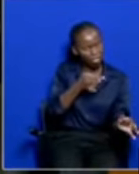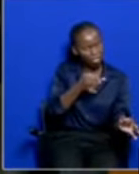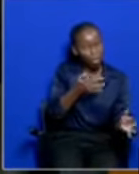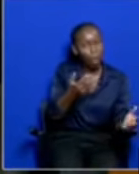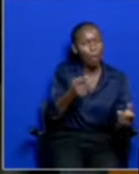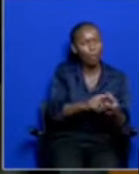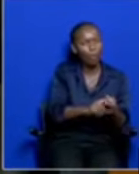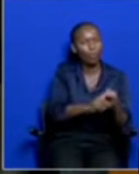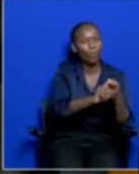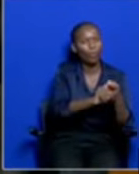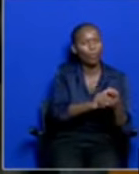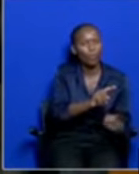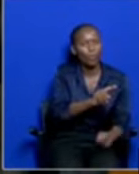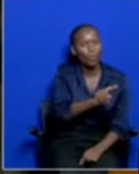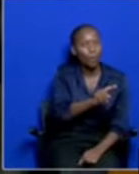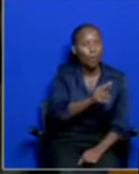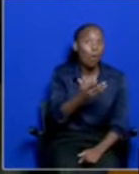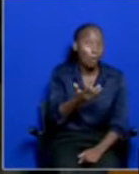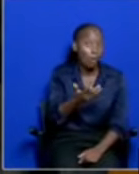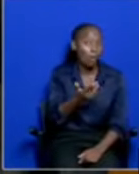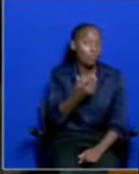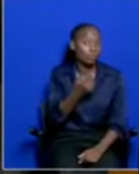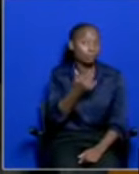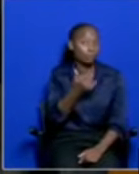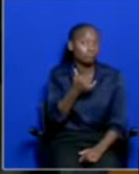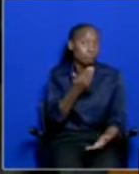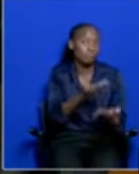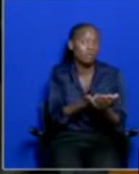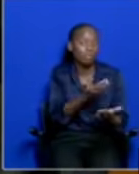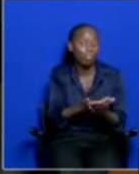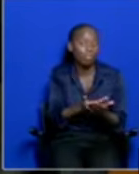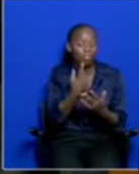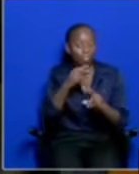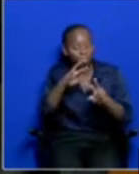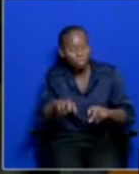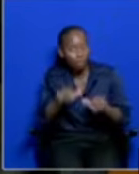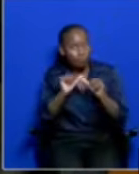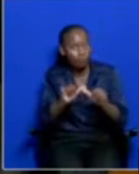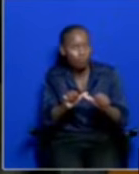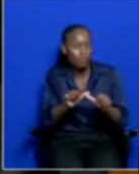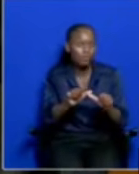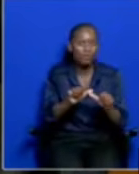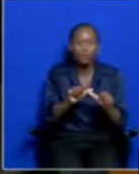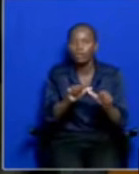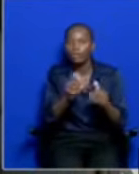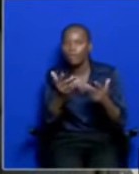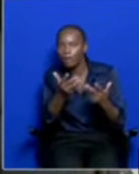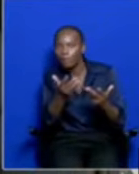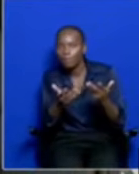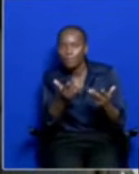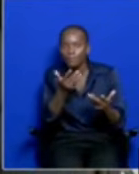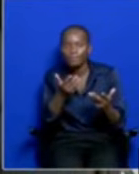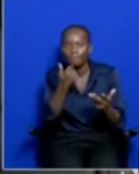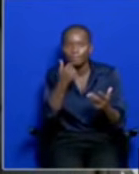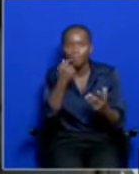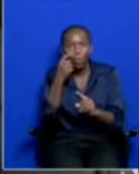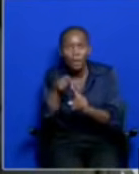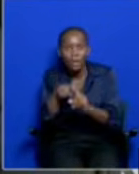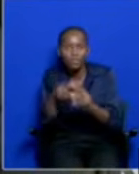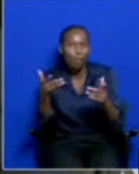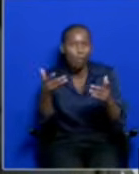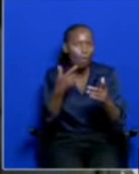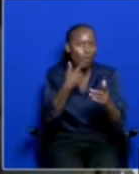have leads? I don't want you to tell us what those leads are if you do have them. But it seems to me the investigation